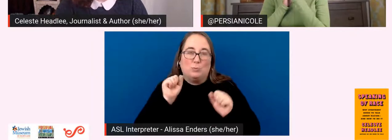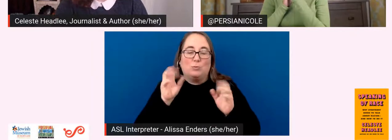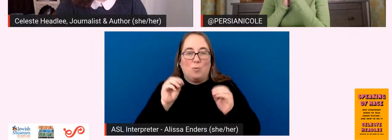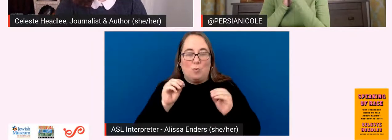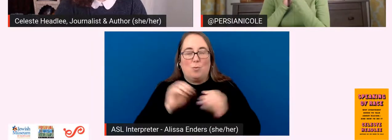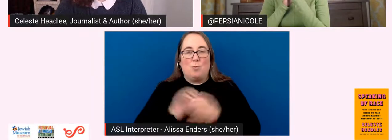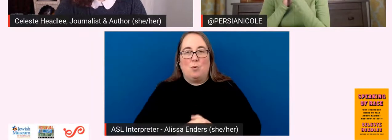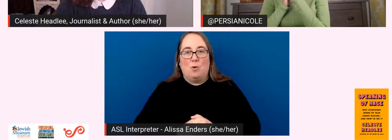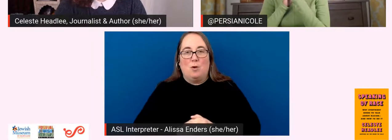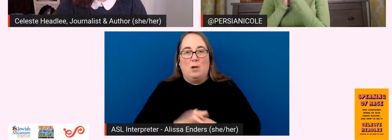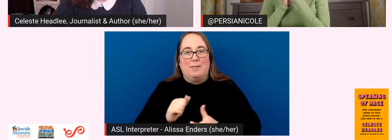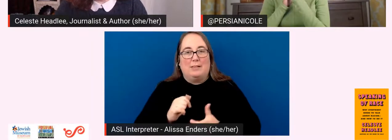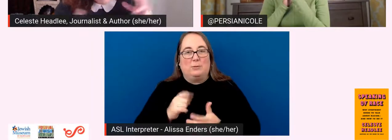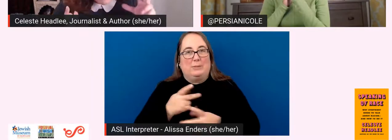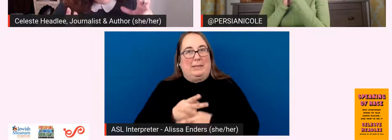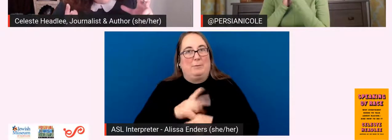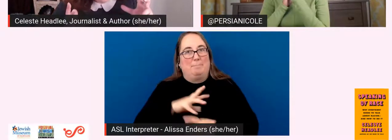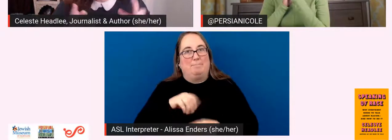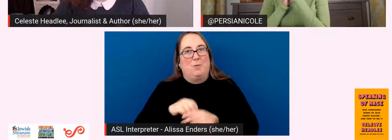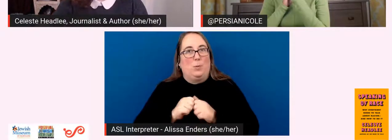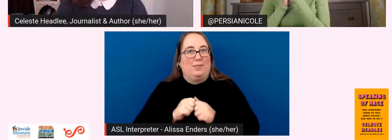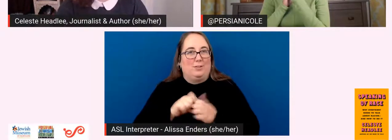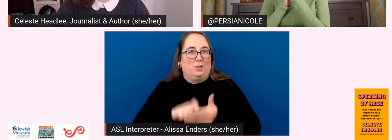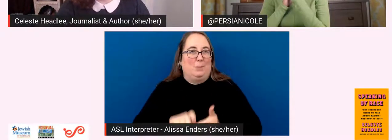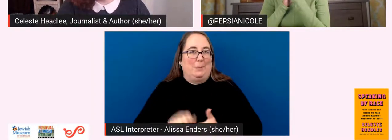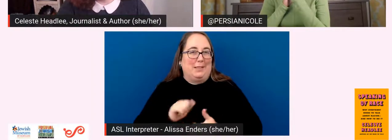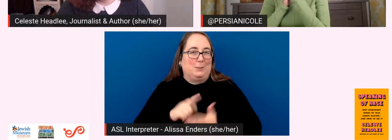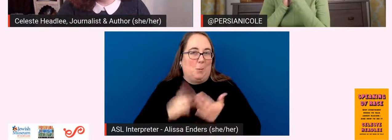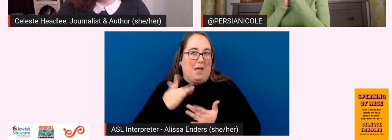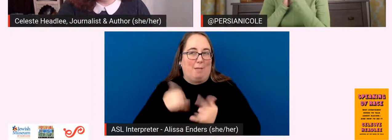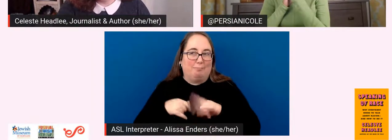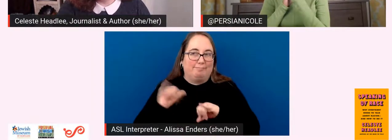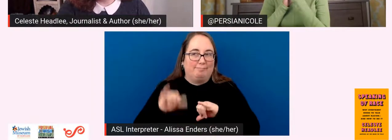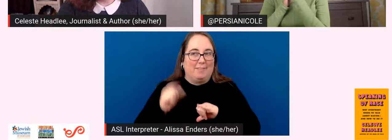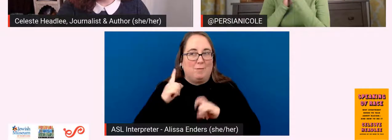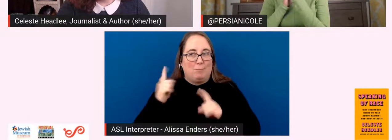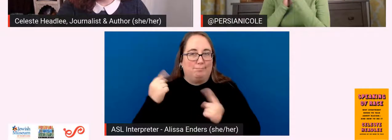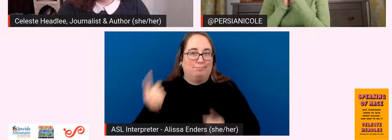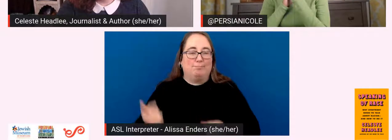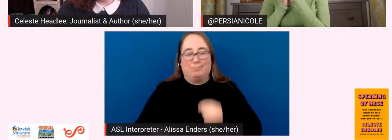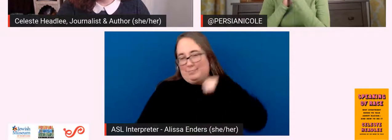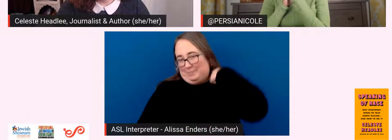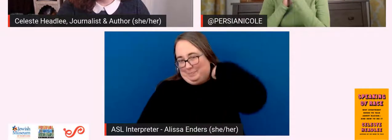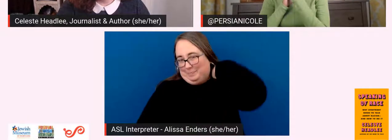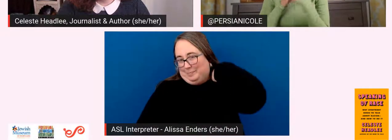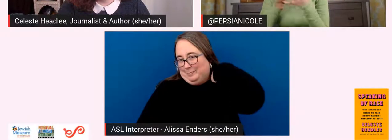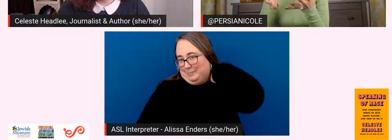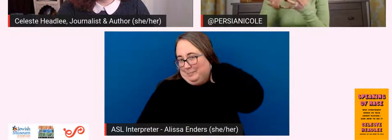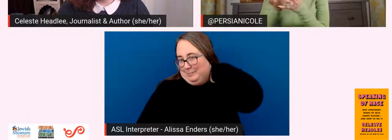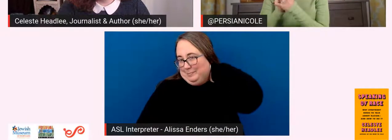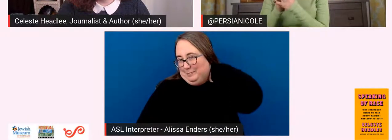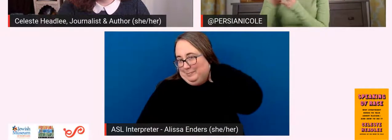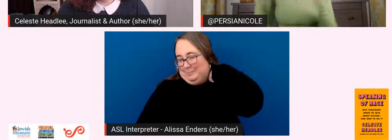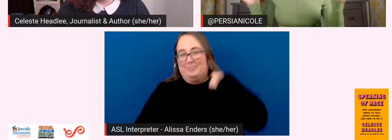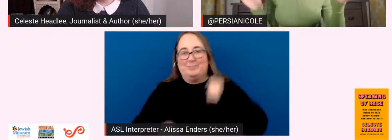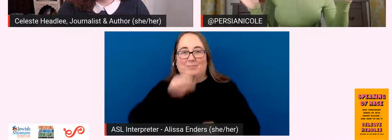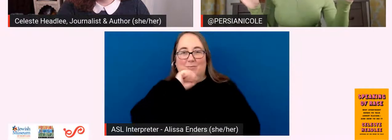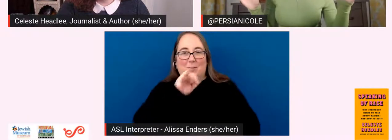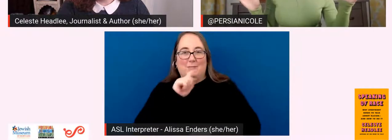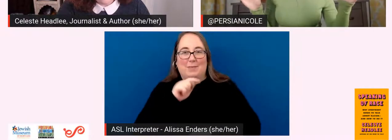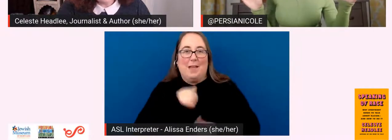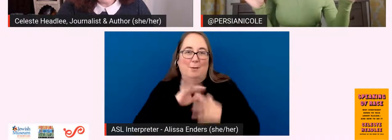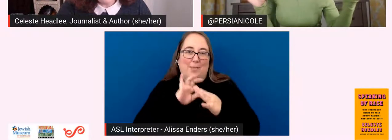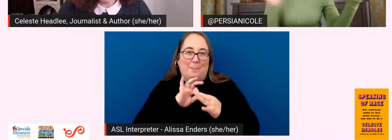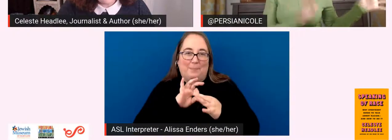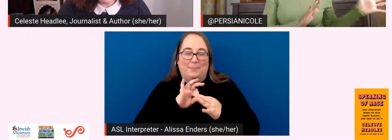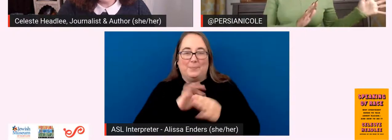So that's what's kept me in journalism. Those three things, that's what's kept me in journalism all these years. I love it. And, you know, I can relate. And I know this